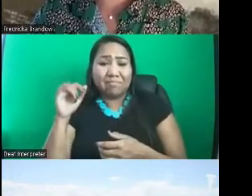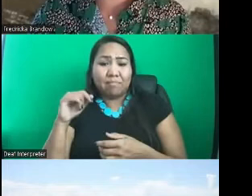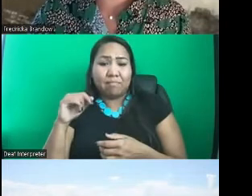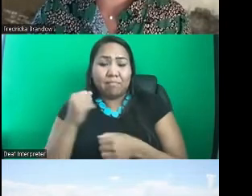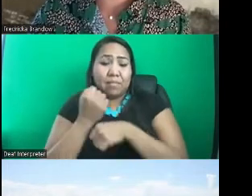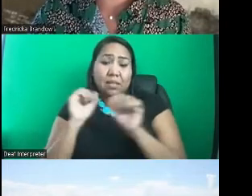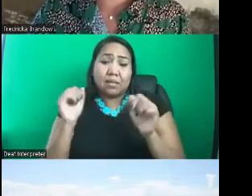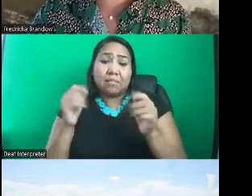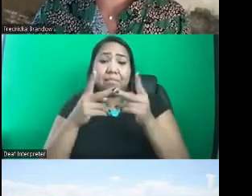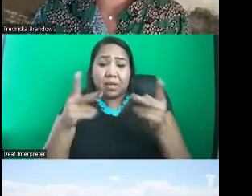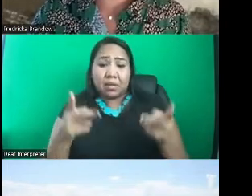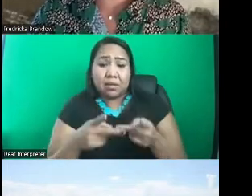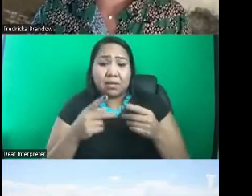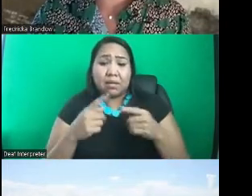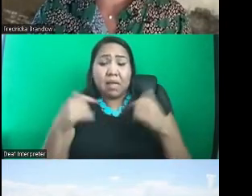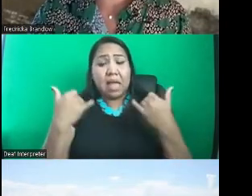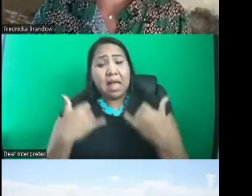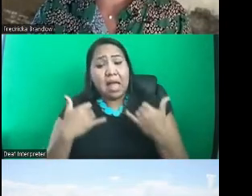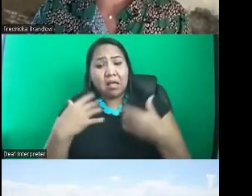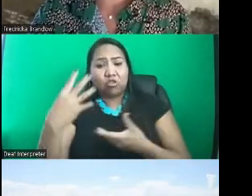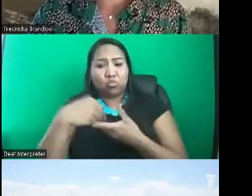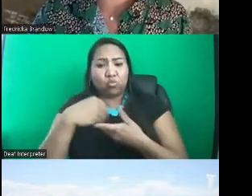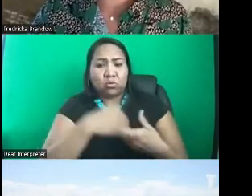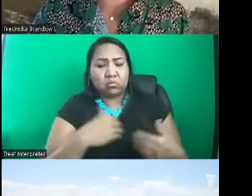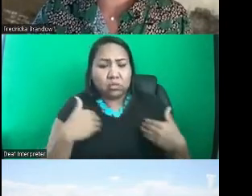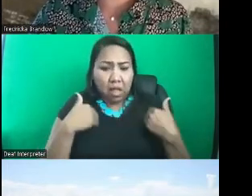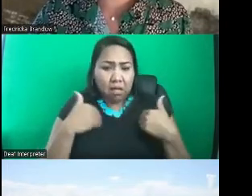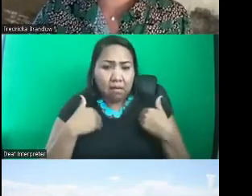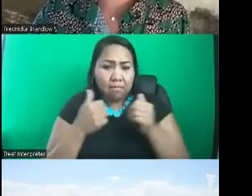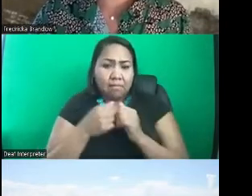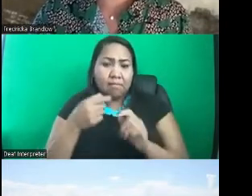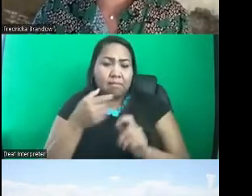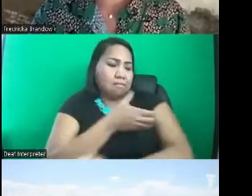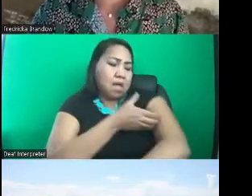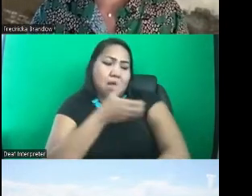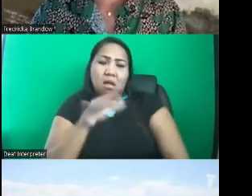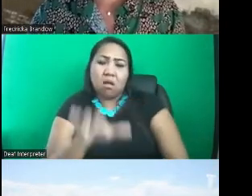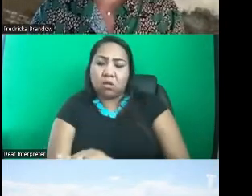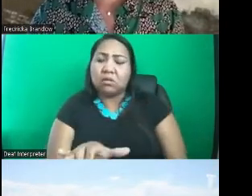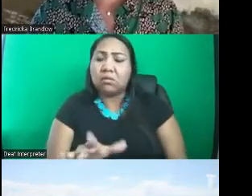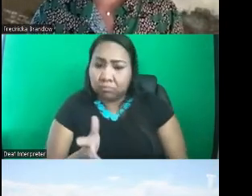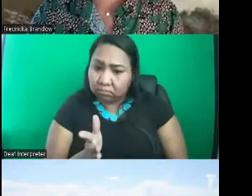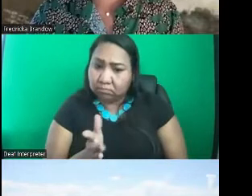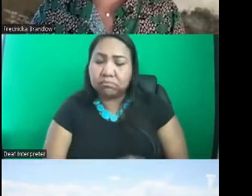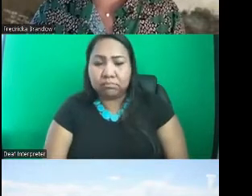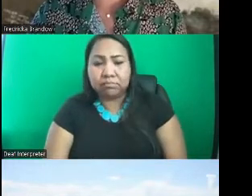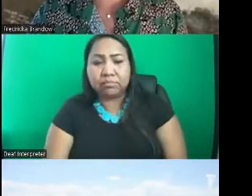this concept of self-empowerment or nahongbita. Next slide, please.